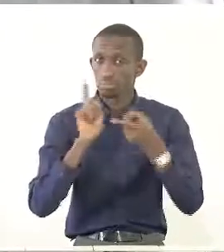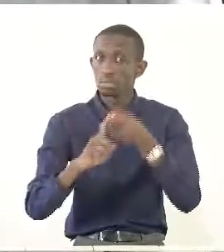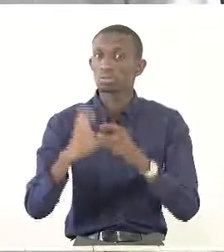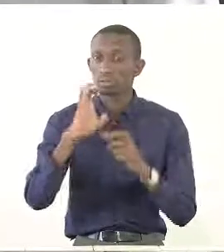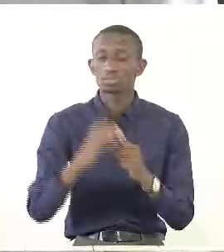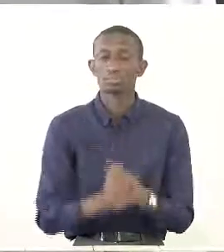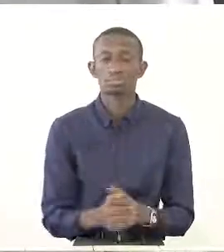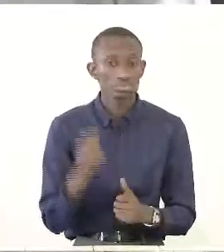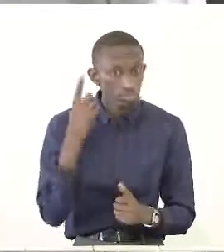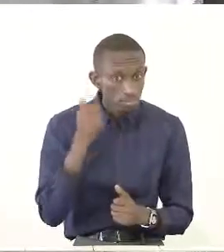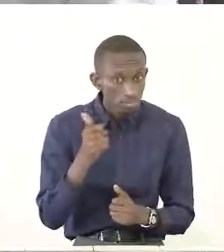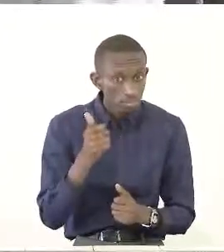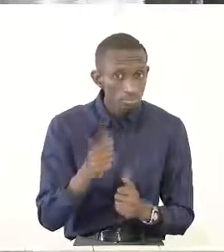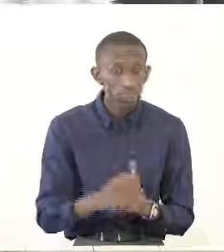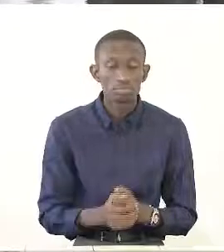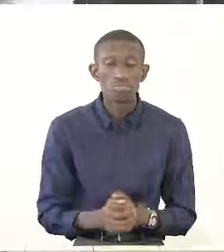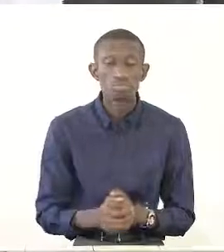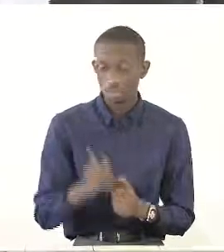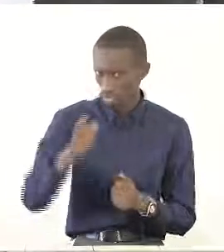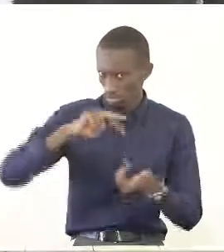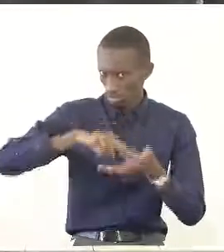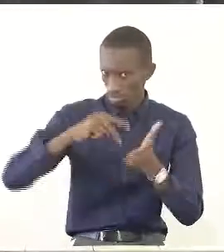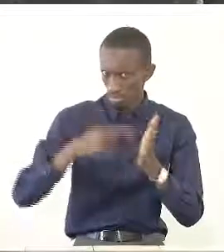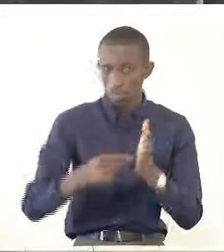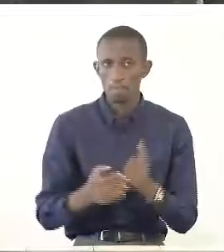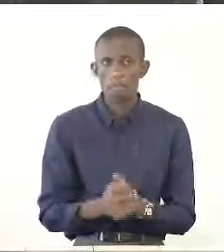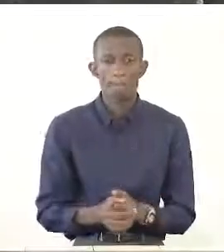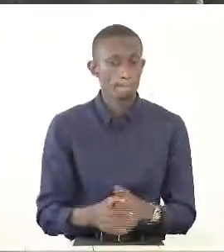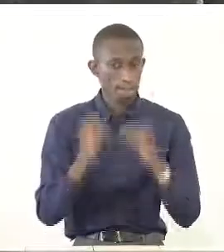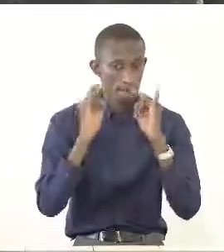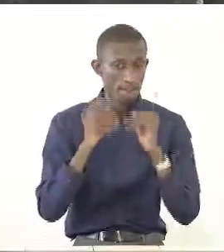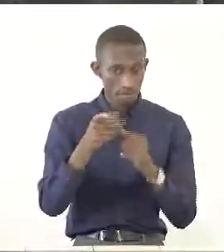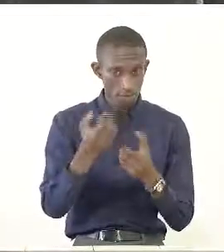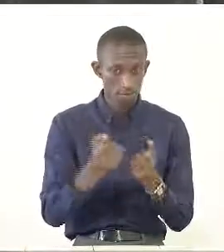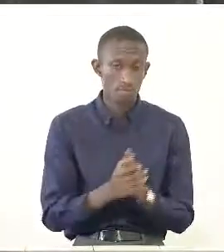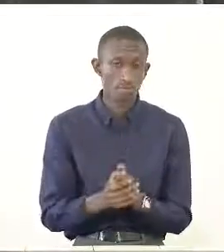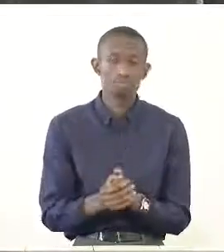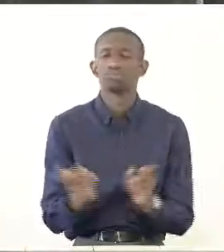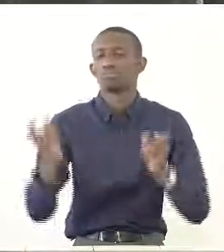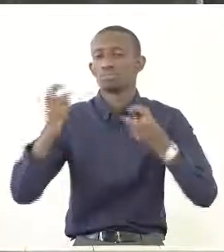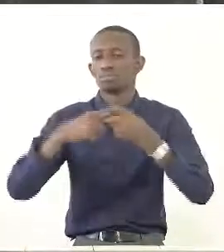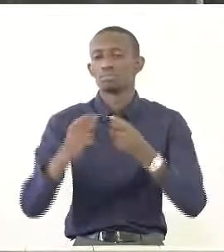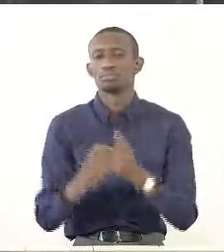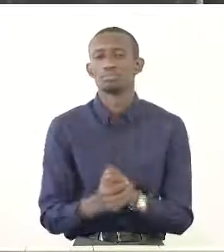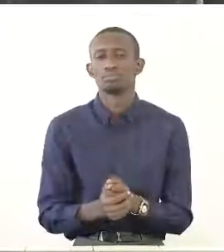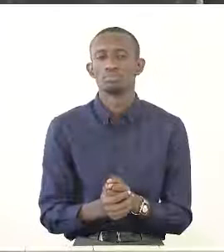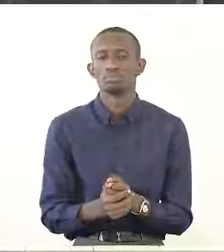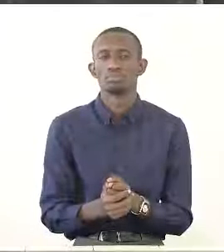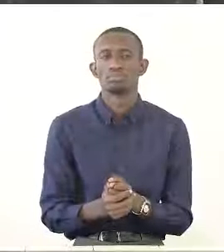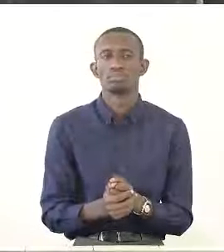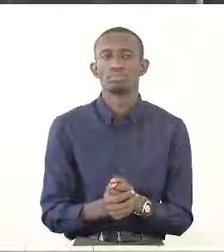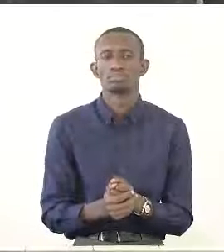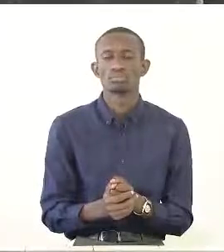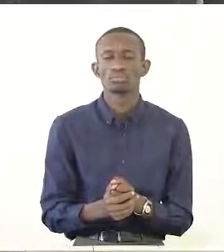Isn't it? It means when you have the integral of f